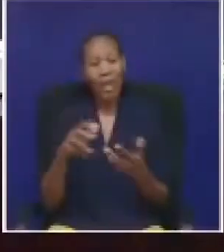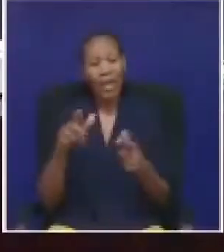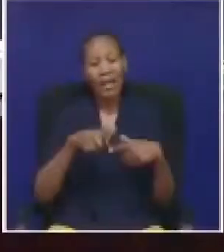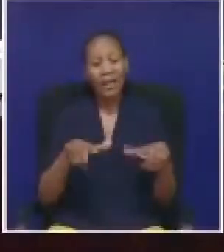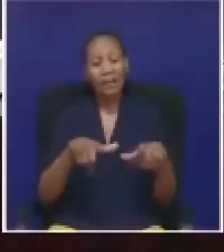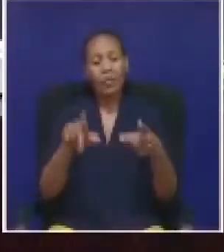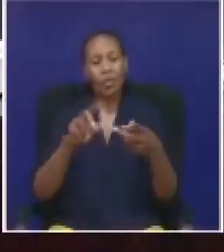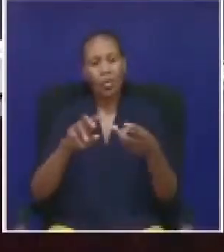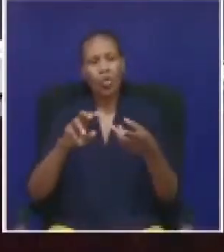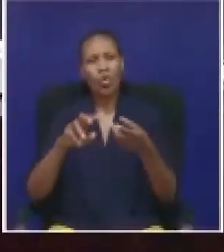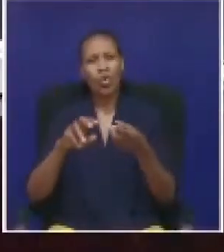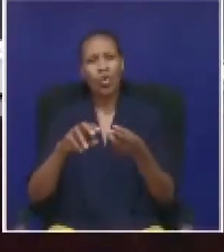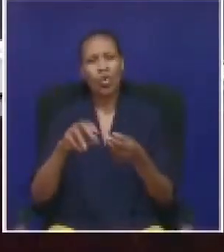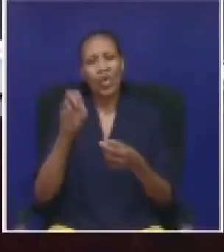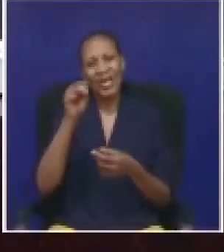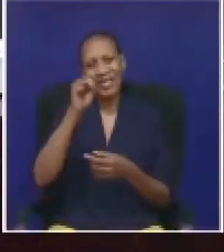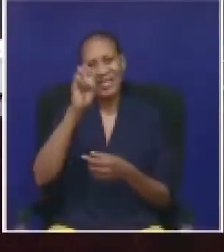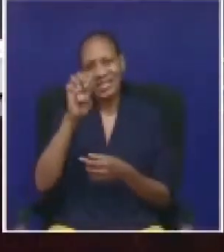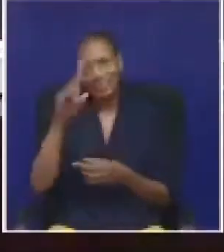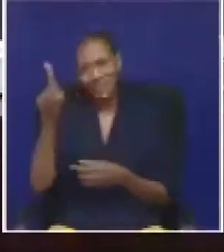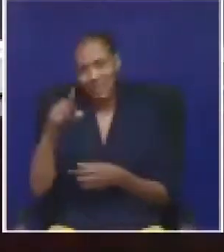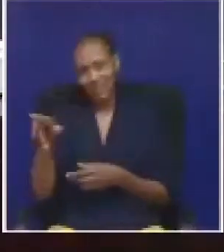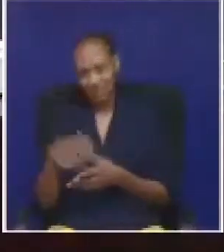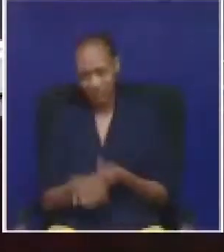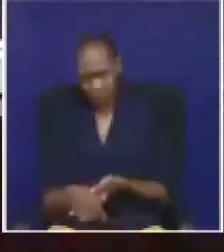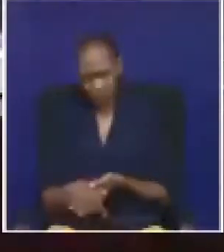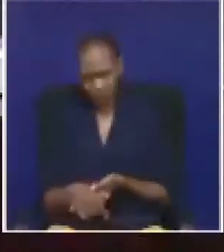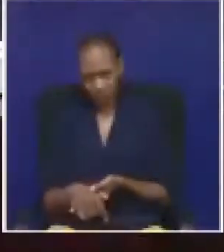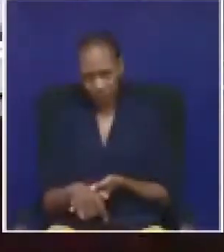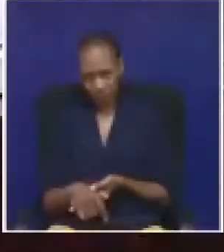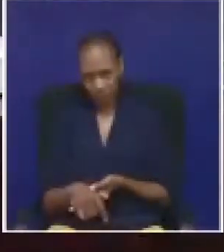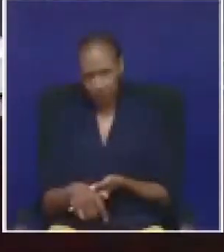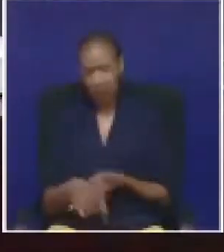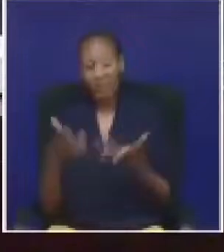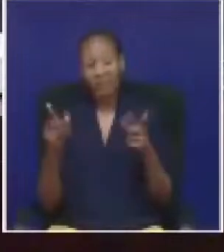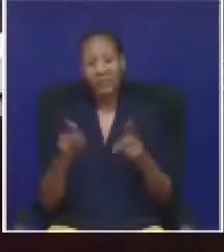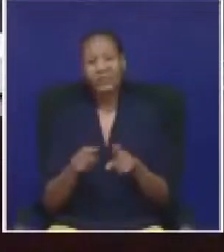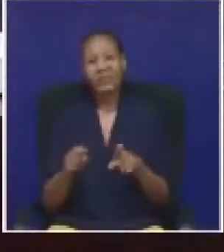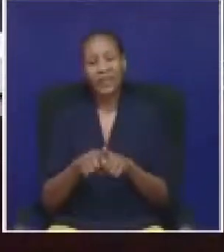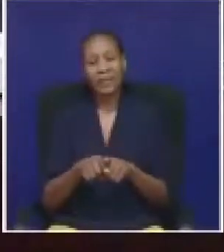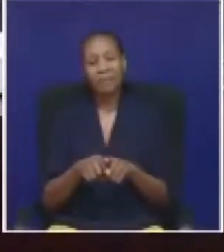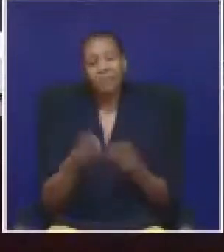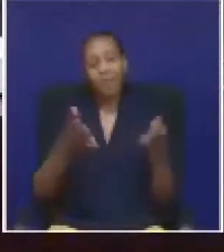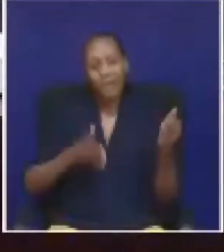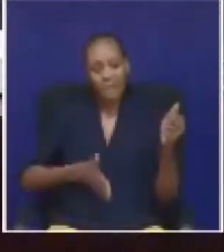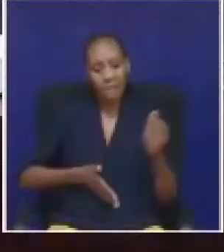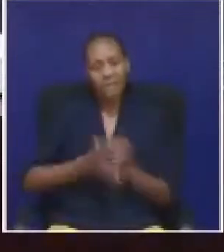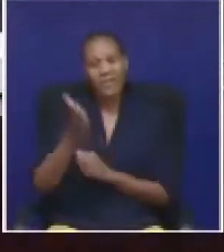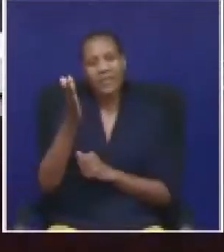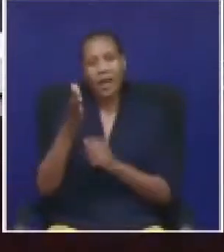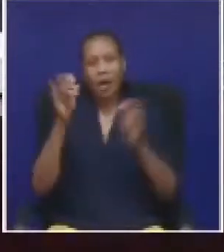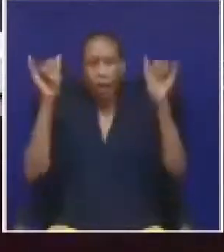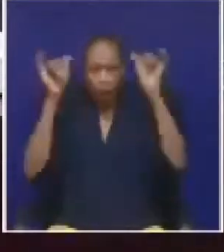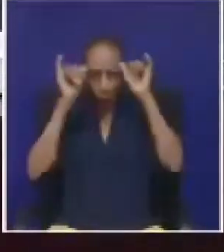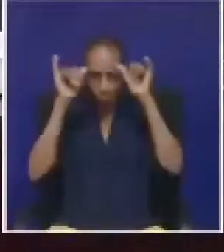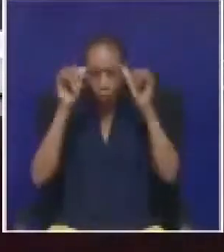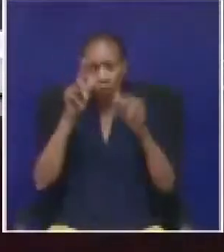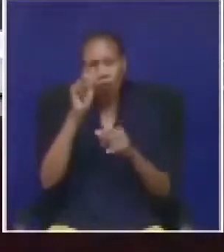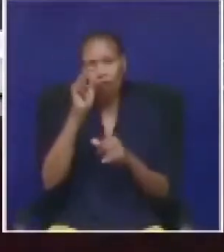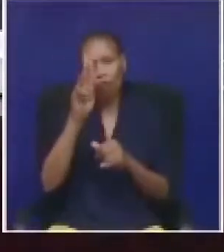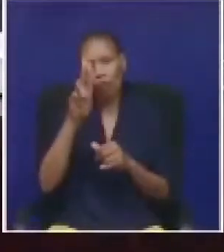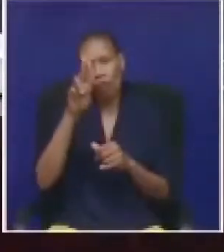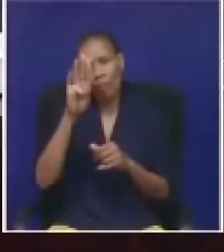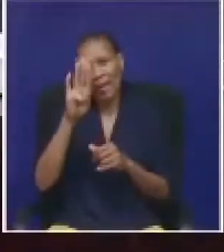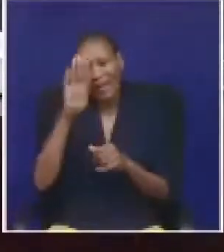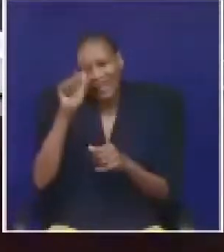Makado SEZ, and the designation of the Fetakomu Tubatse Industrial